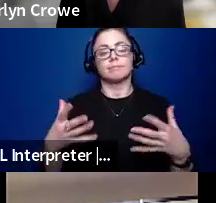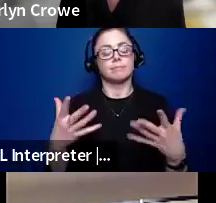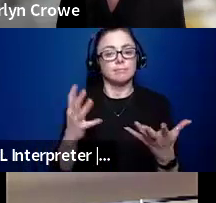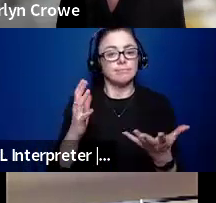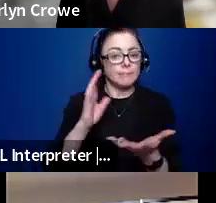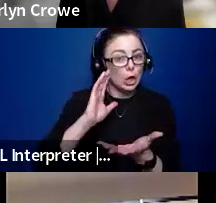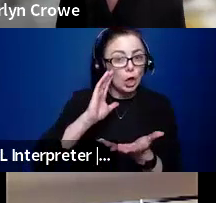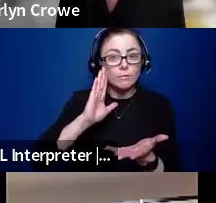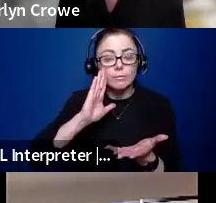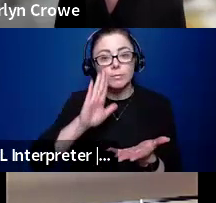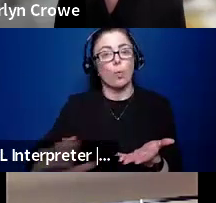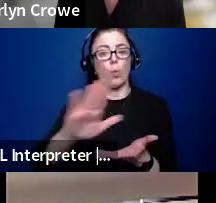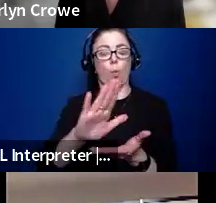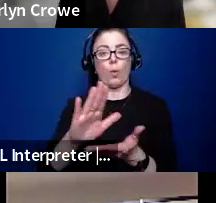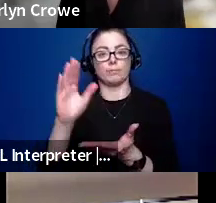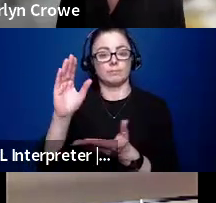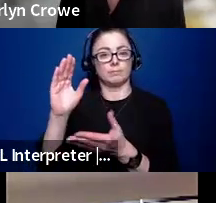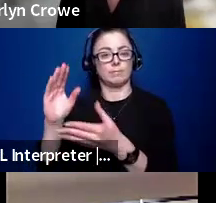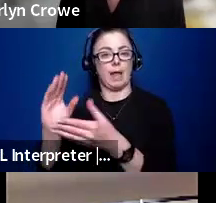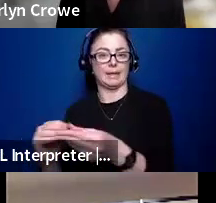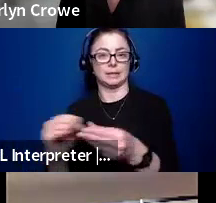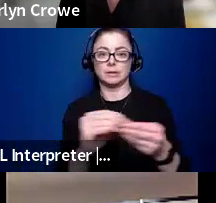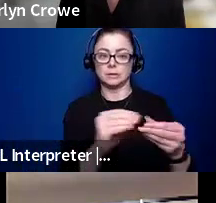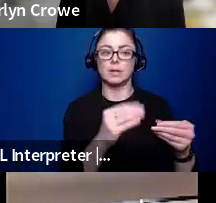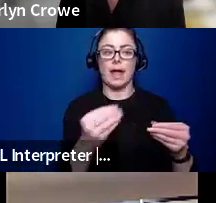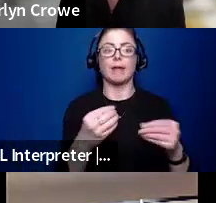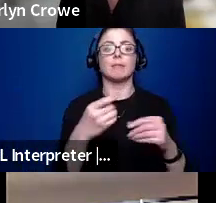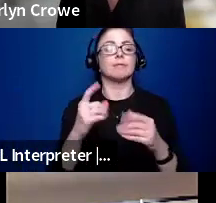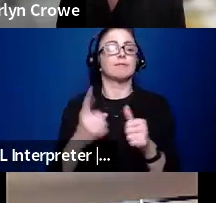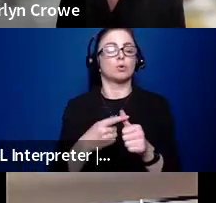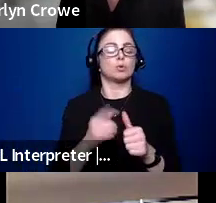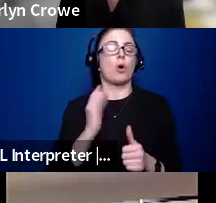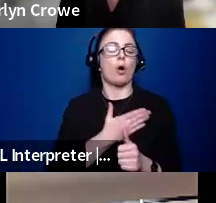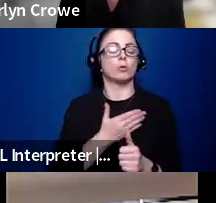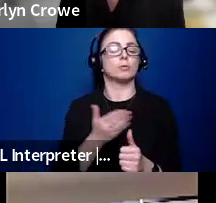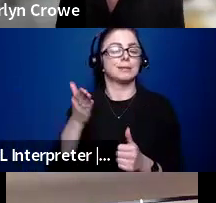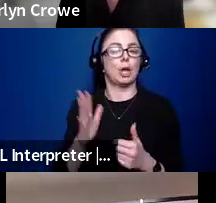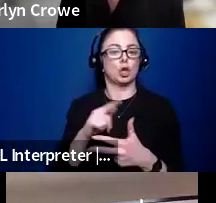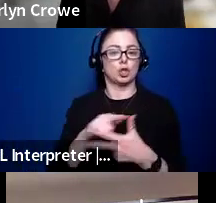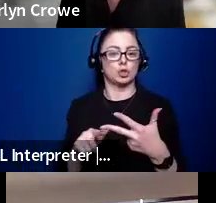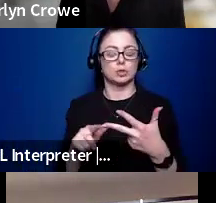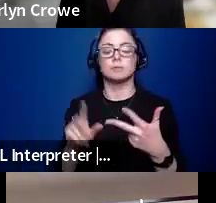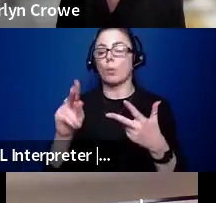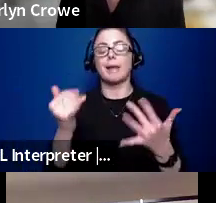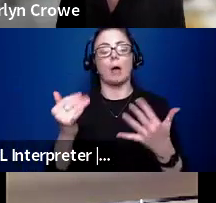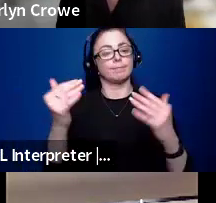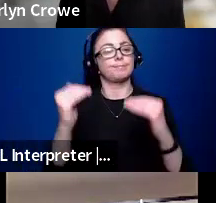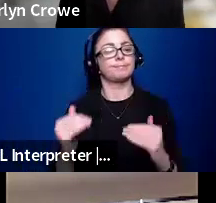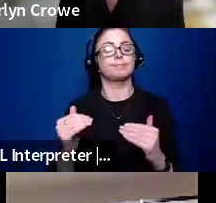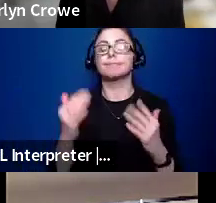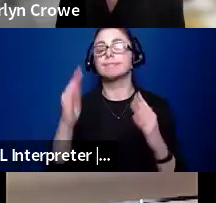will hear the comments from our invited speakers first. So, okay, though back to the ground rules, just so